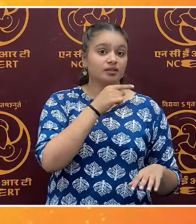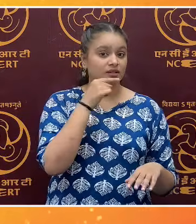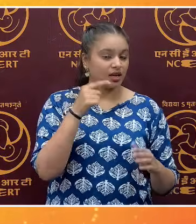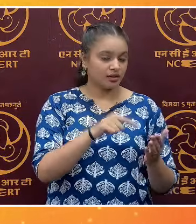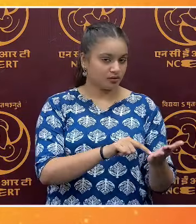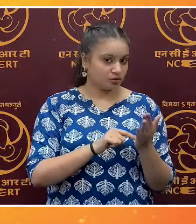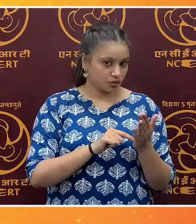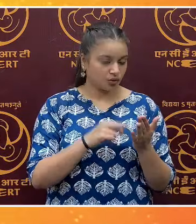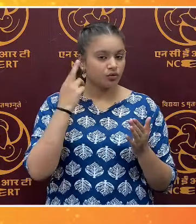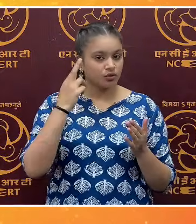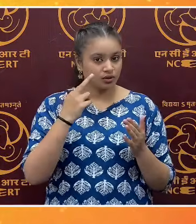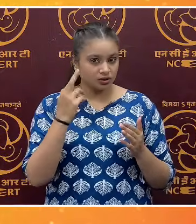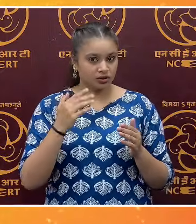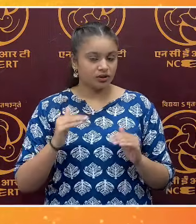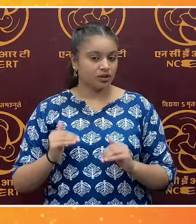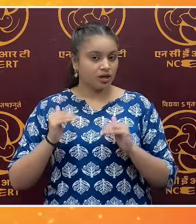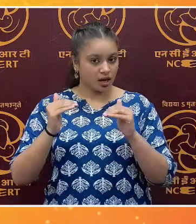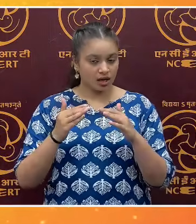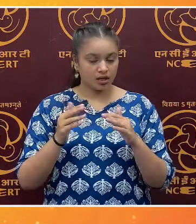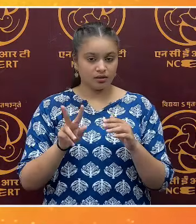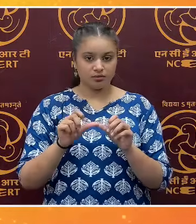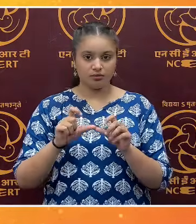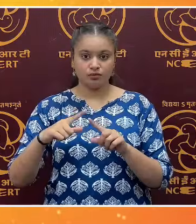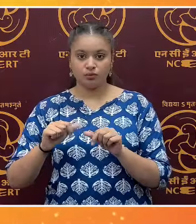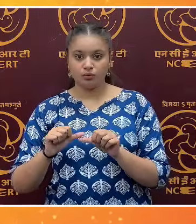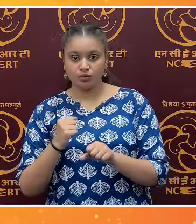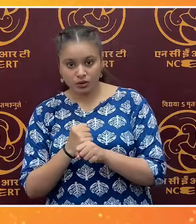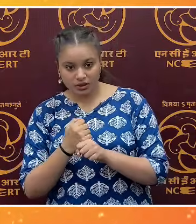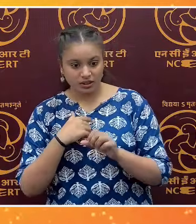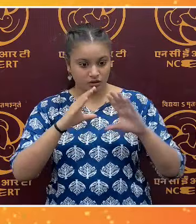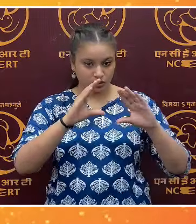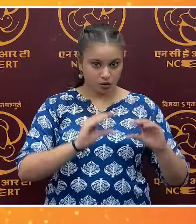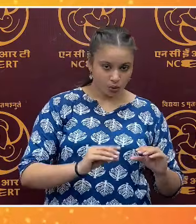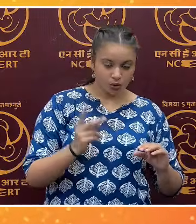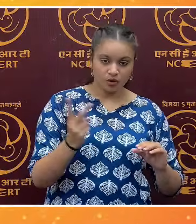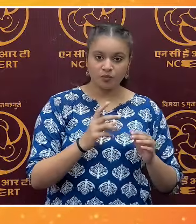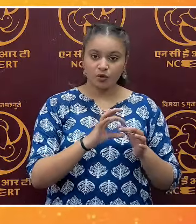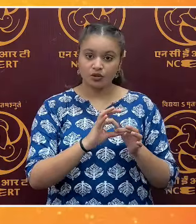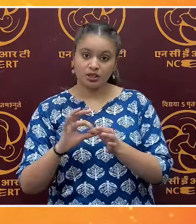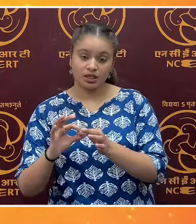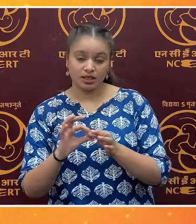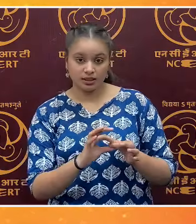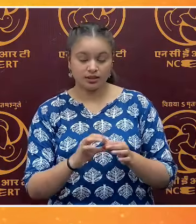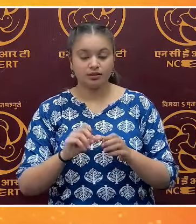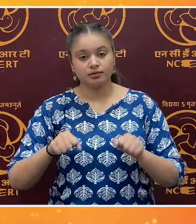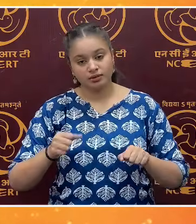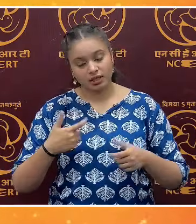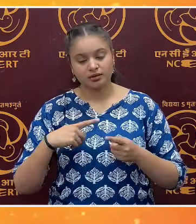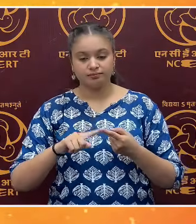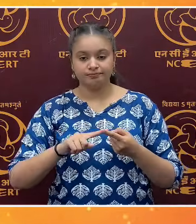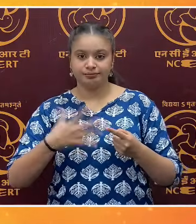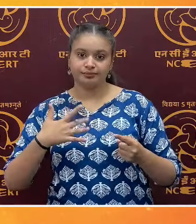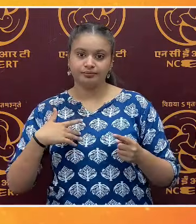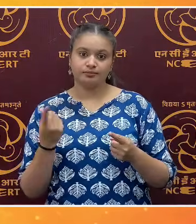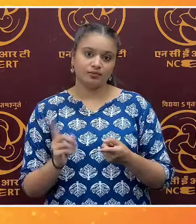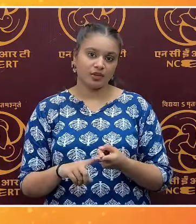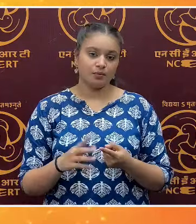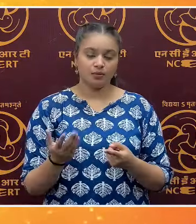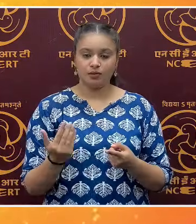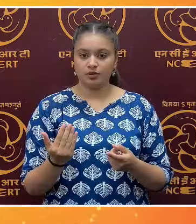Okay. Because one is high voltage and another is low voltage, and whenever they are interconnected, obviously short circuit will takes